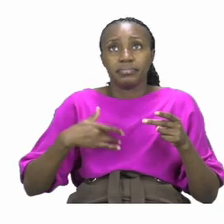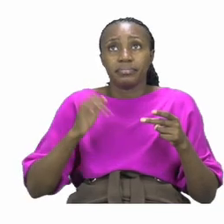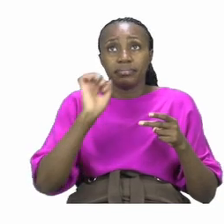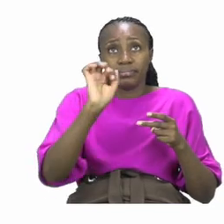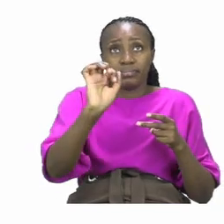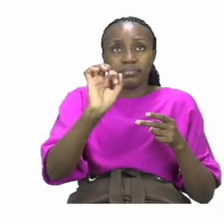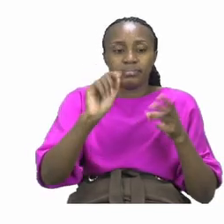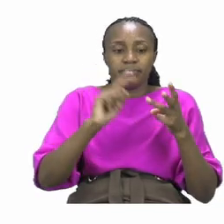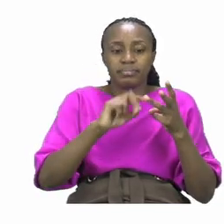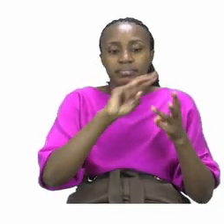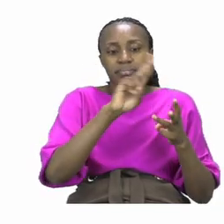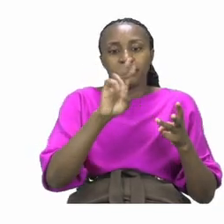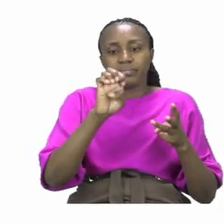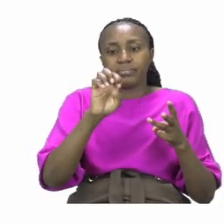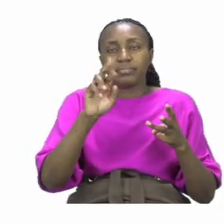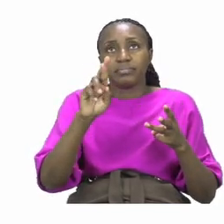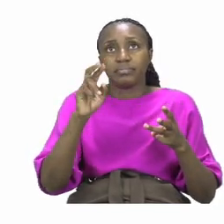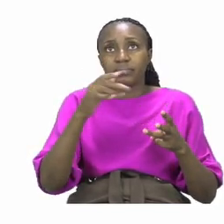her,